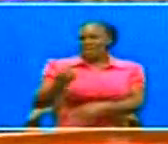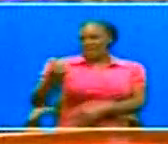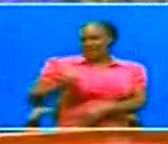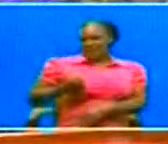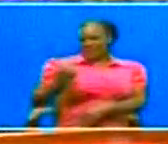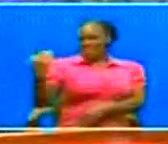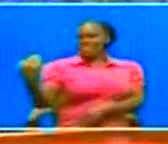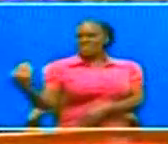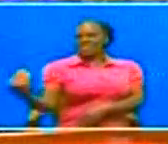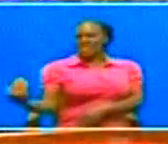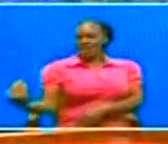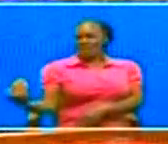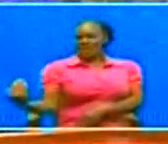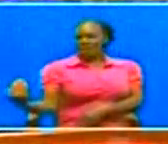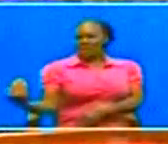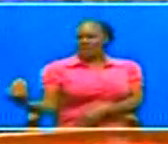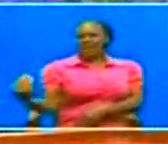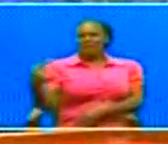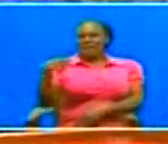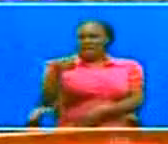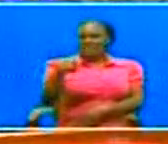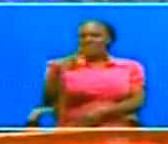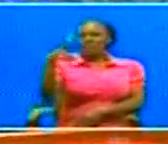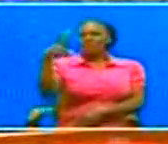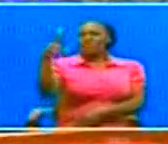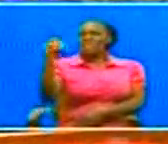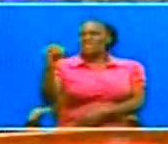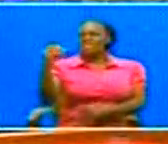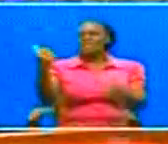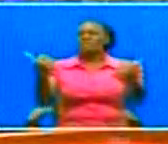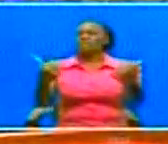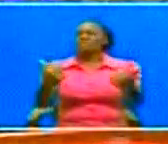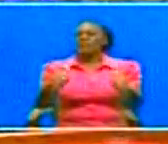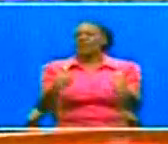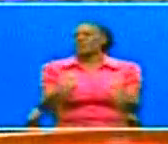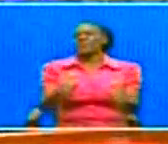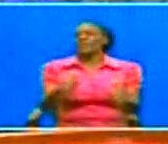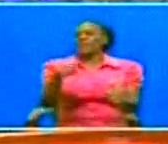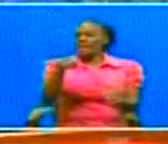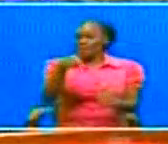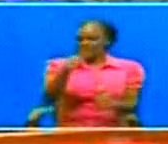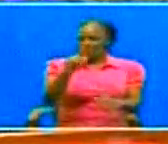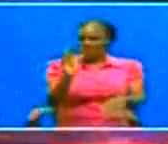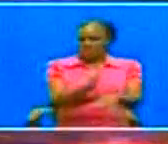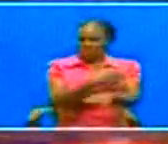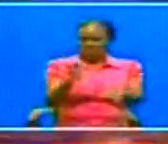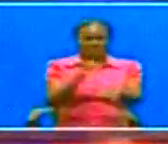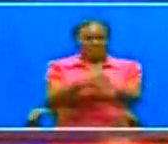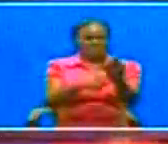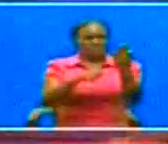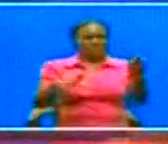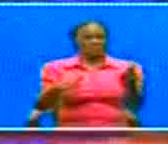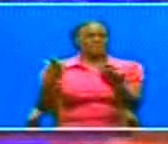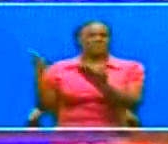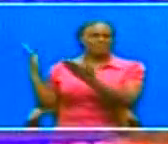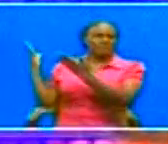I mean young lady, she's barely in her late 20s, is a superstar. Make that superwoman.